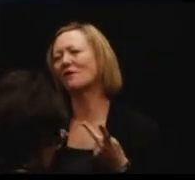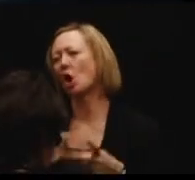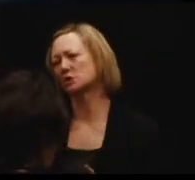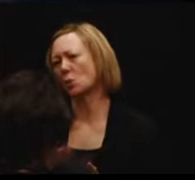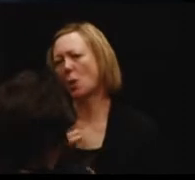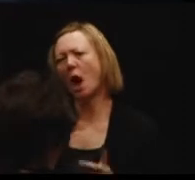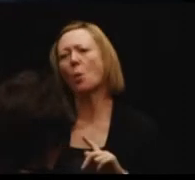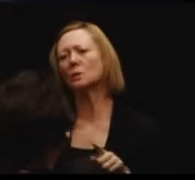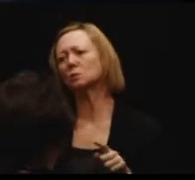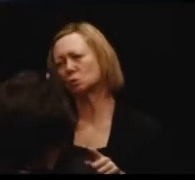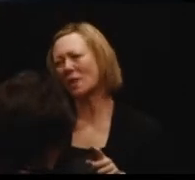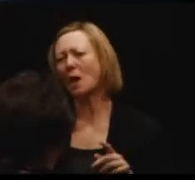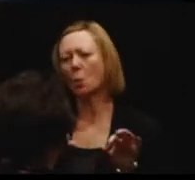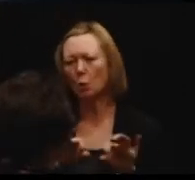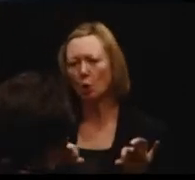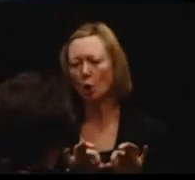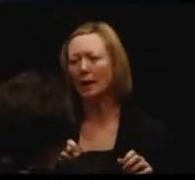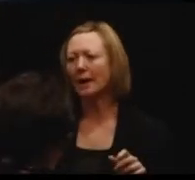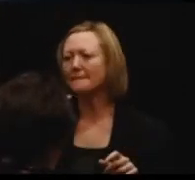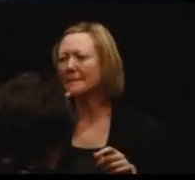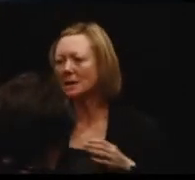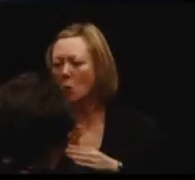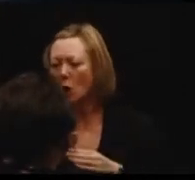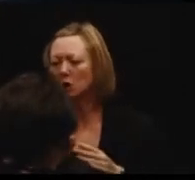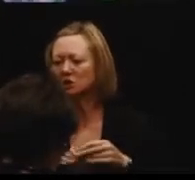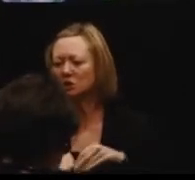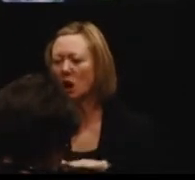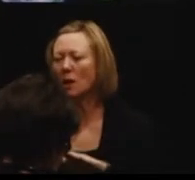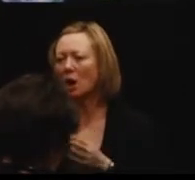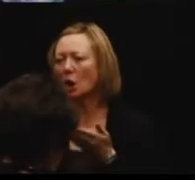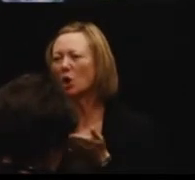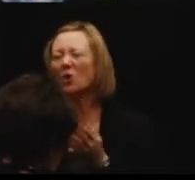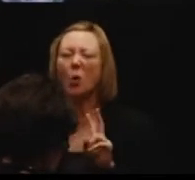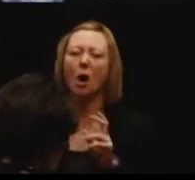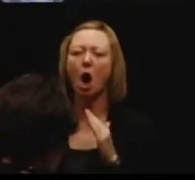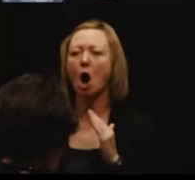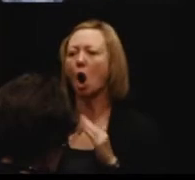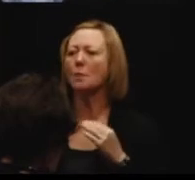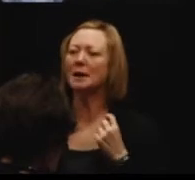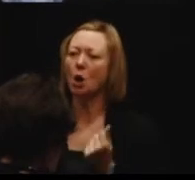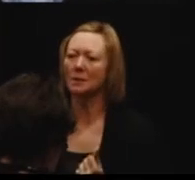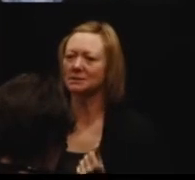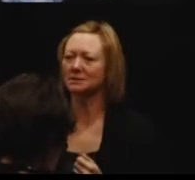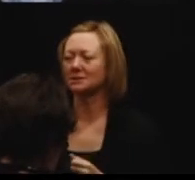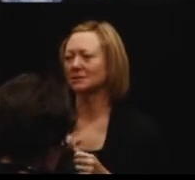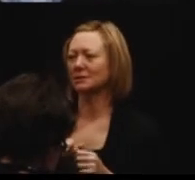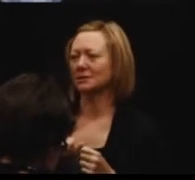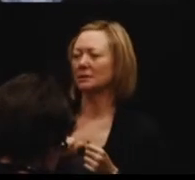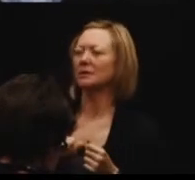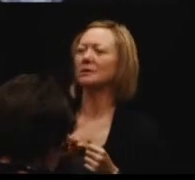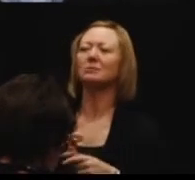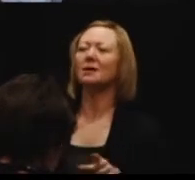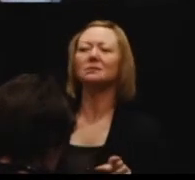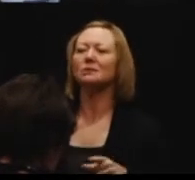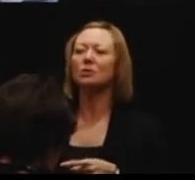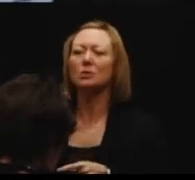had metalwork and they had sewing and cooking, and which got called home economics. But they weren't just talking, they weren't